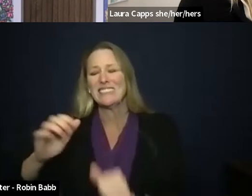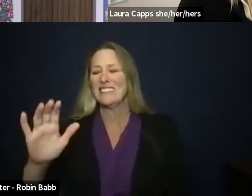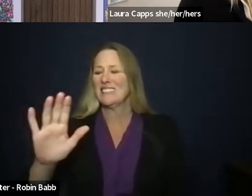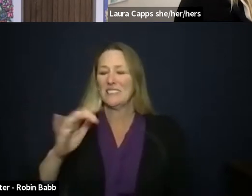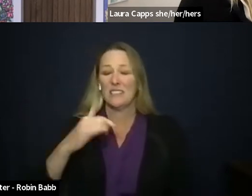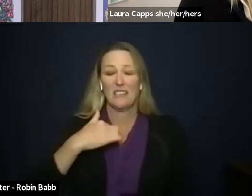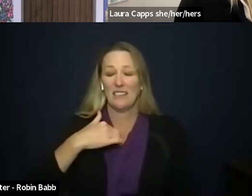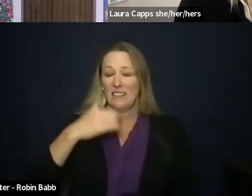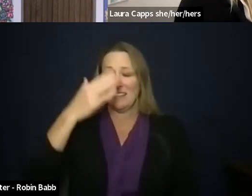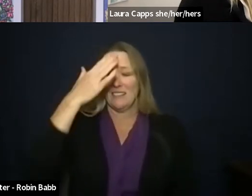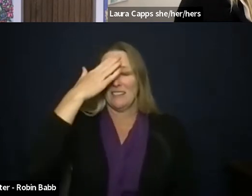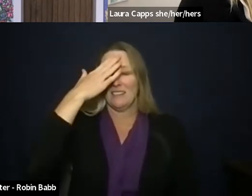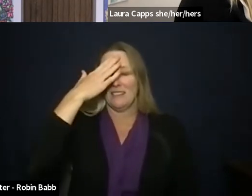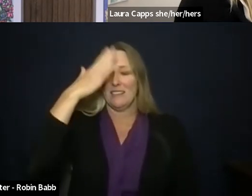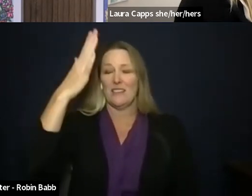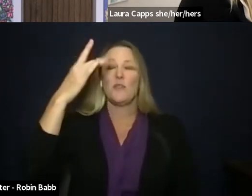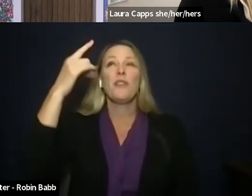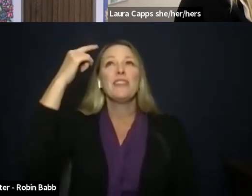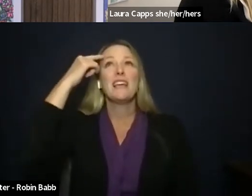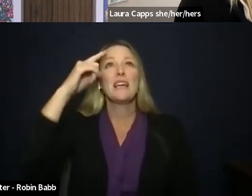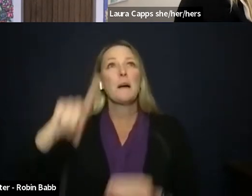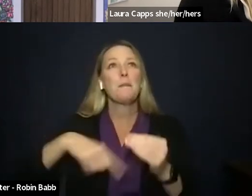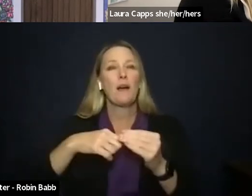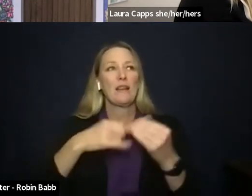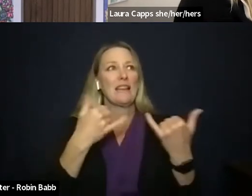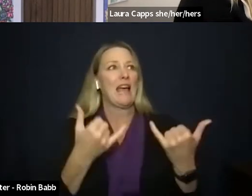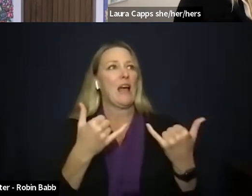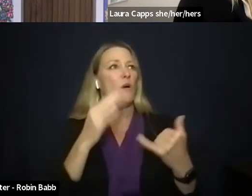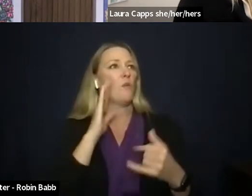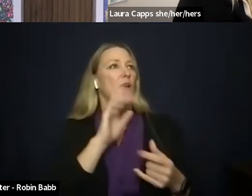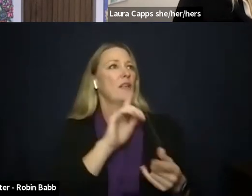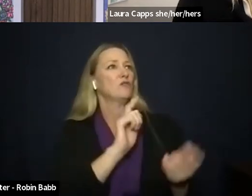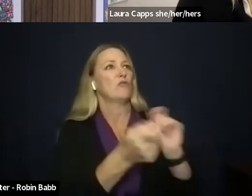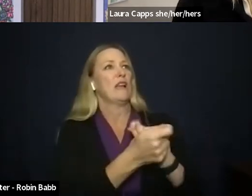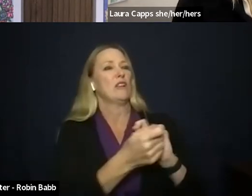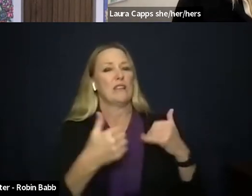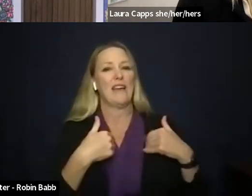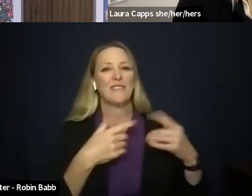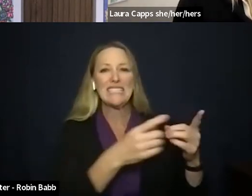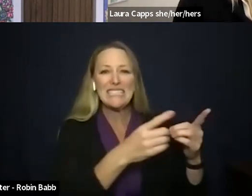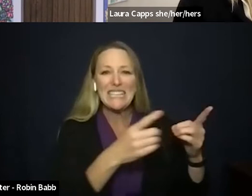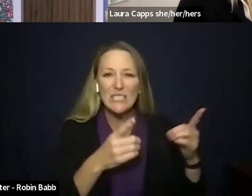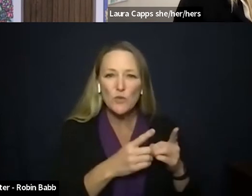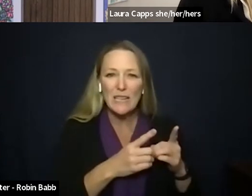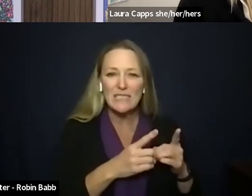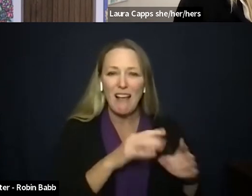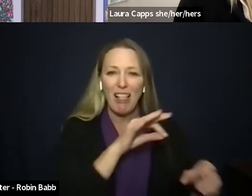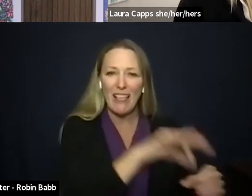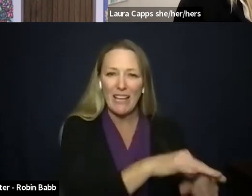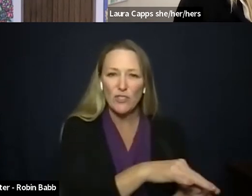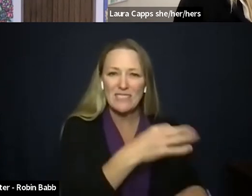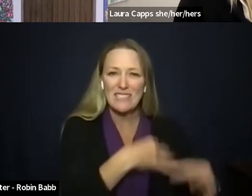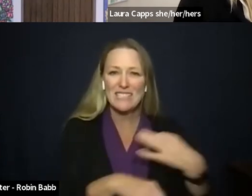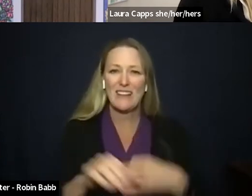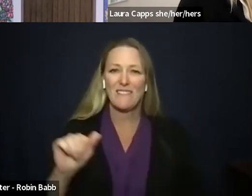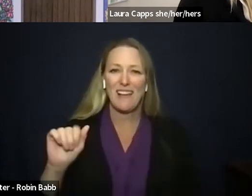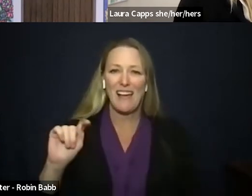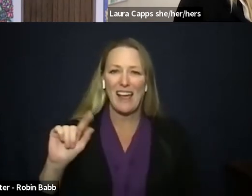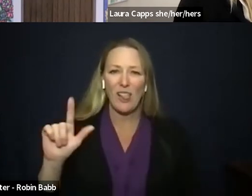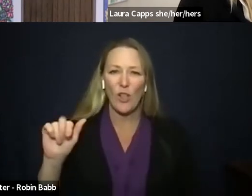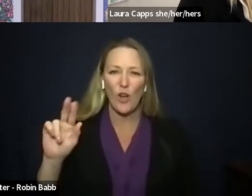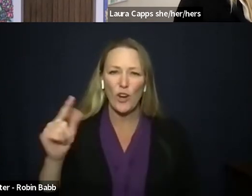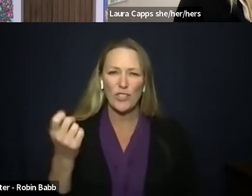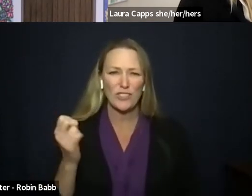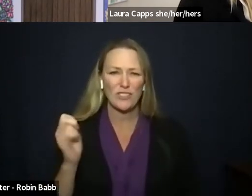about going to district elections and not be at large it concerns me greatly some of the good